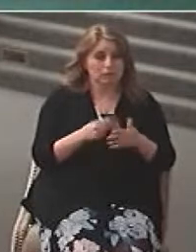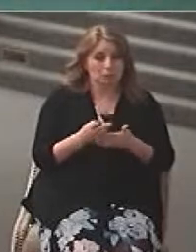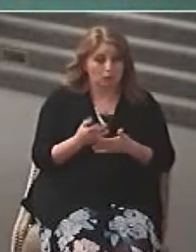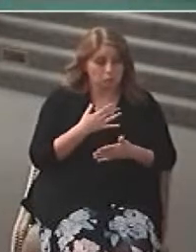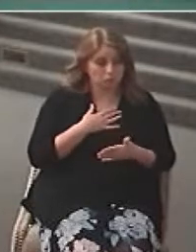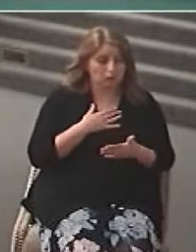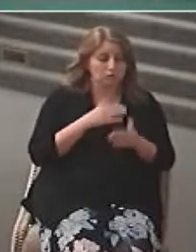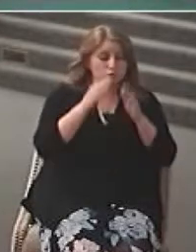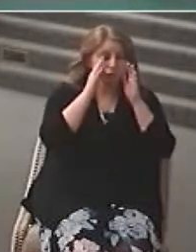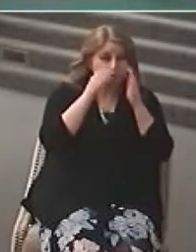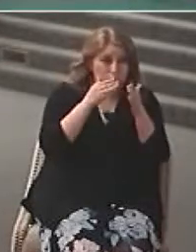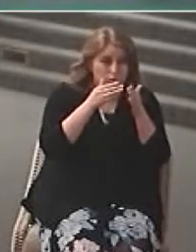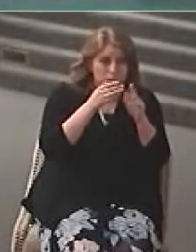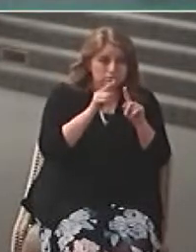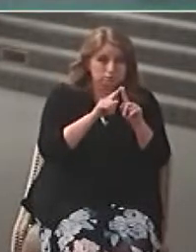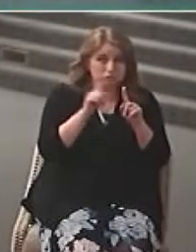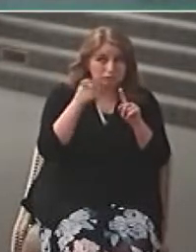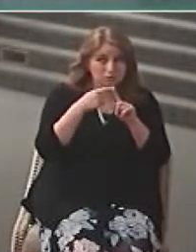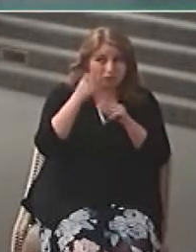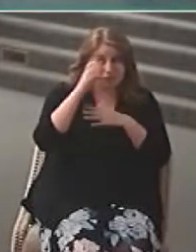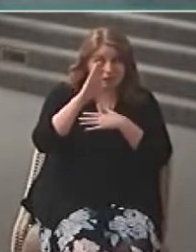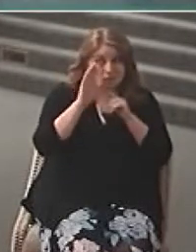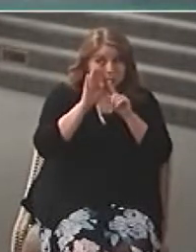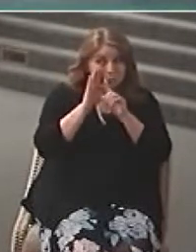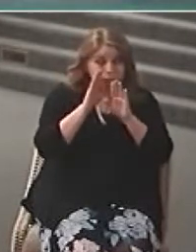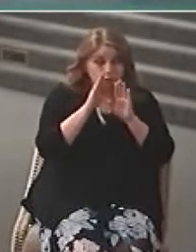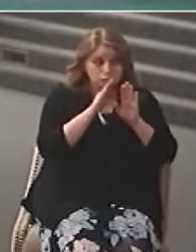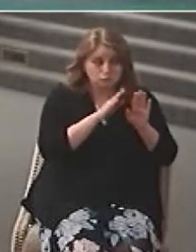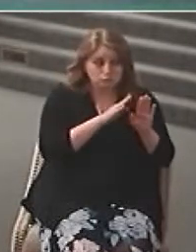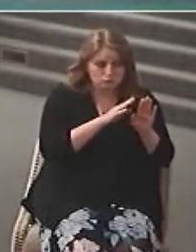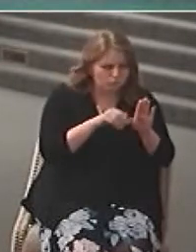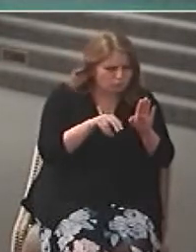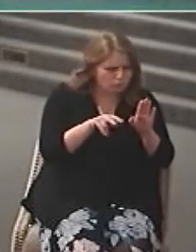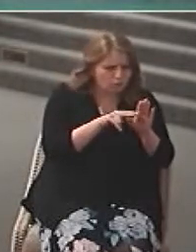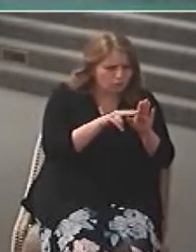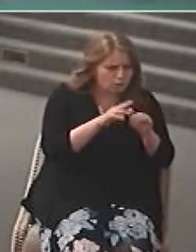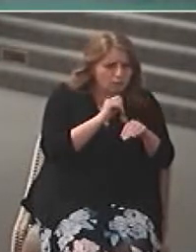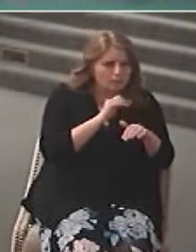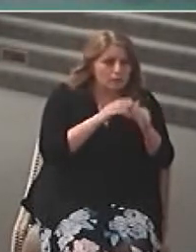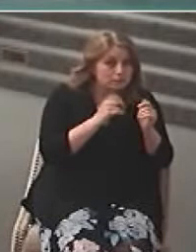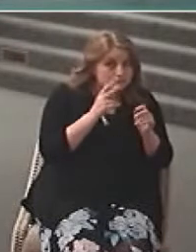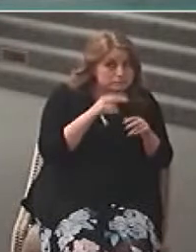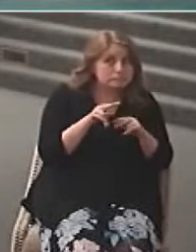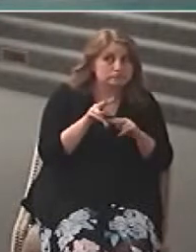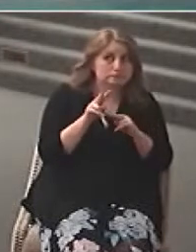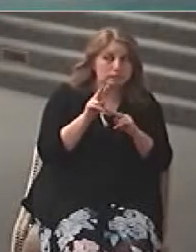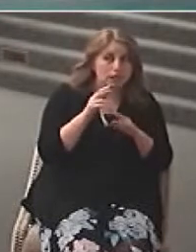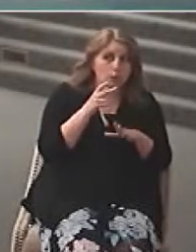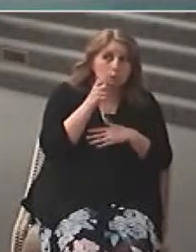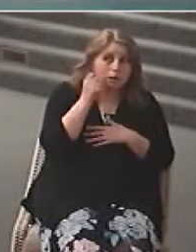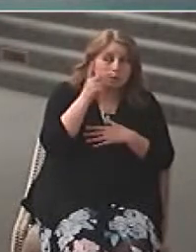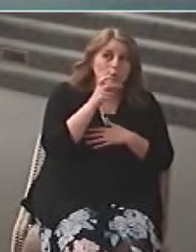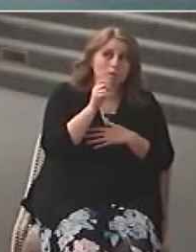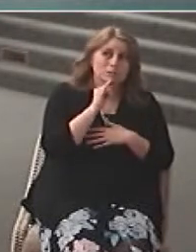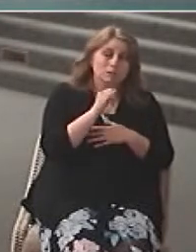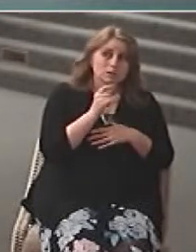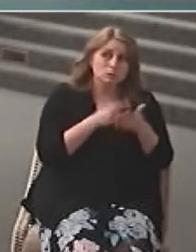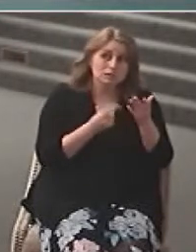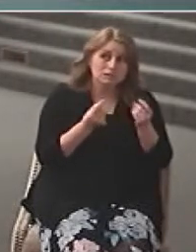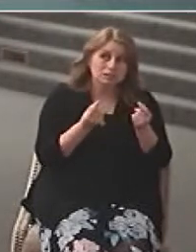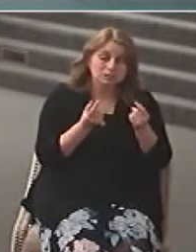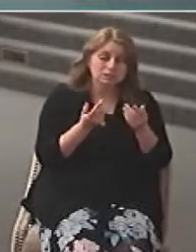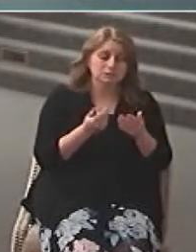from God and get down here and look around me rather than looking up and realizing who He is, what He is, and what He